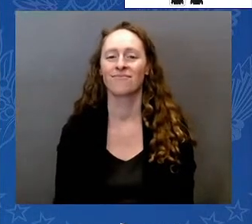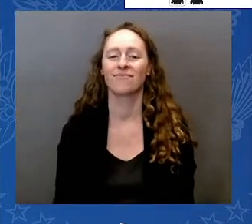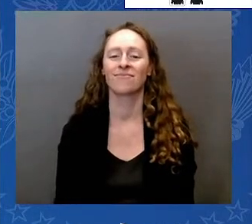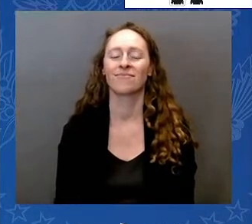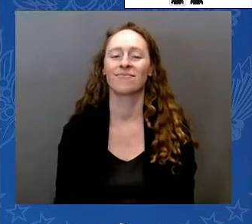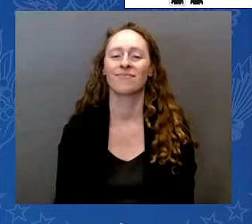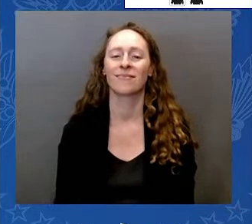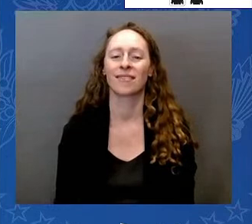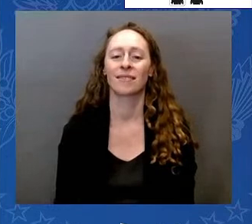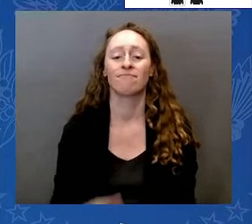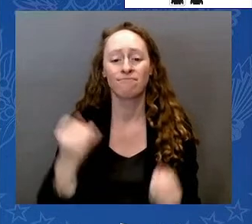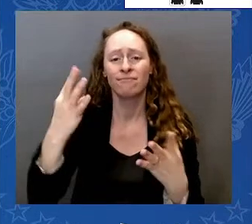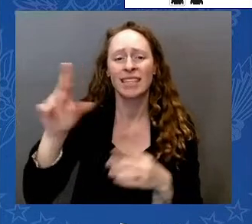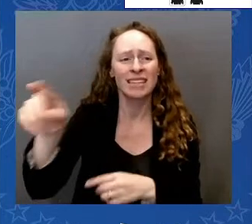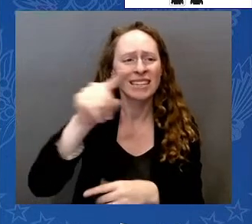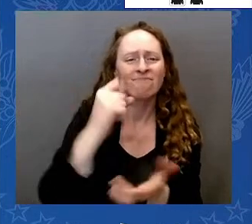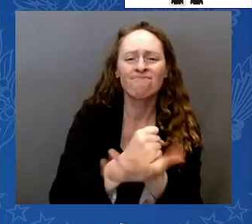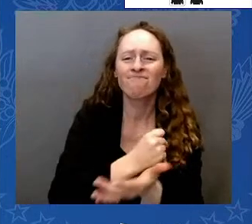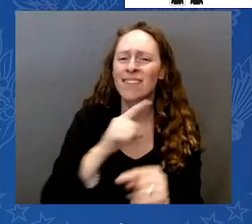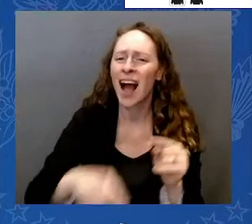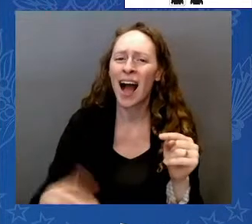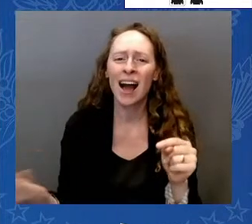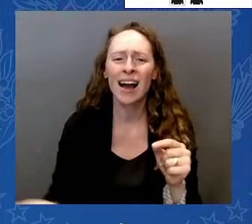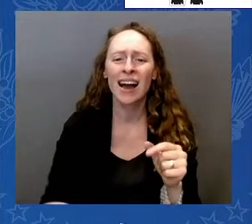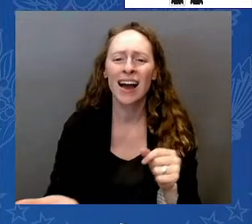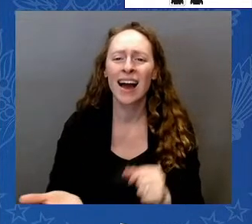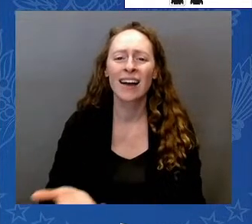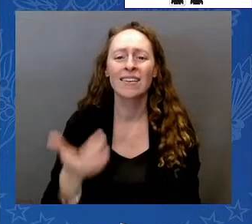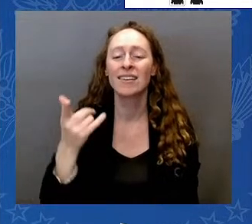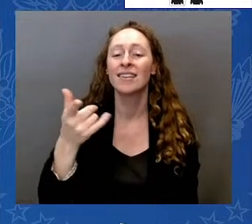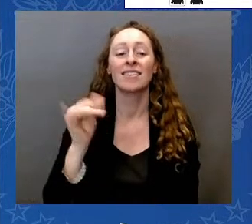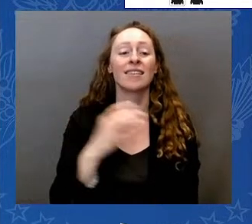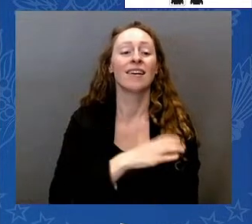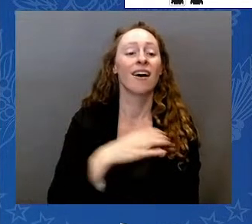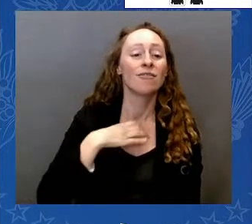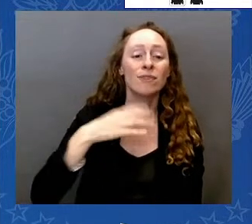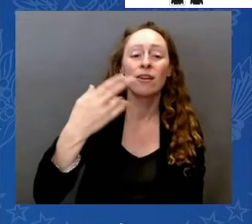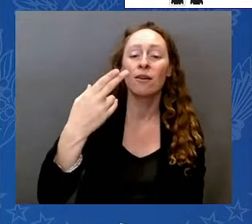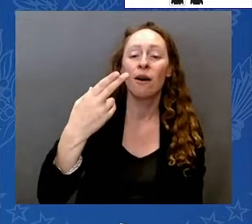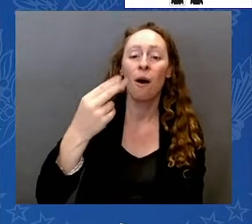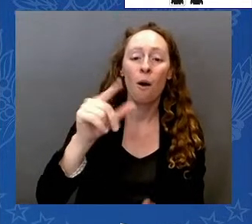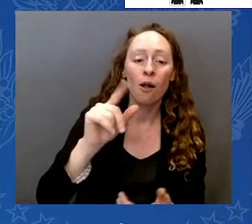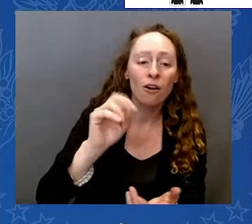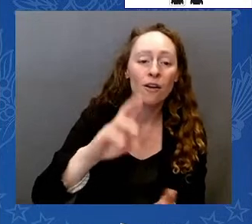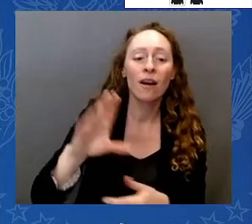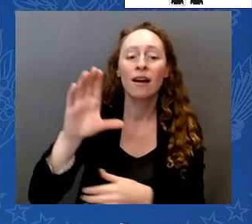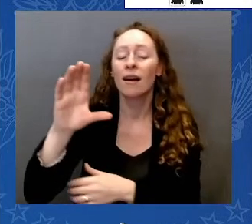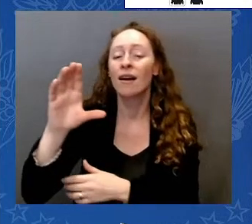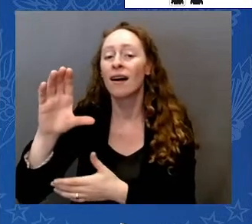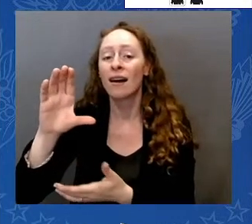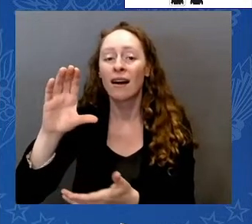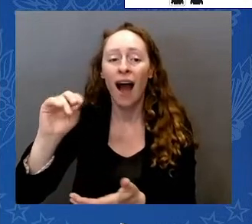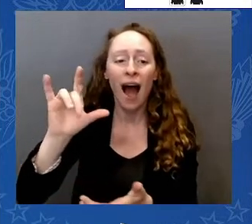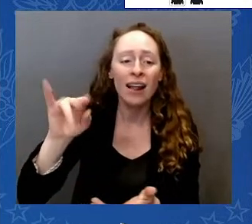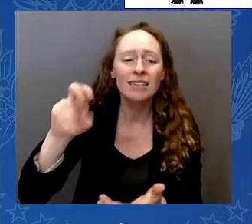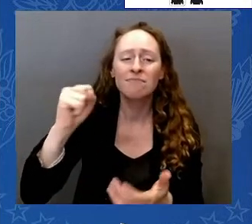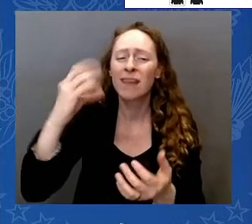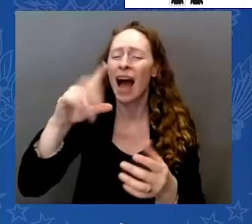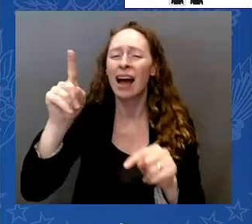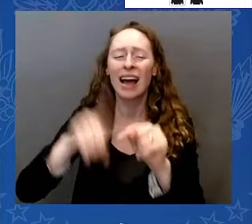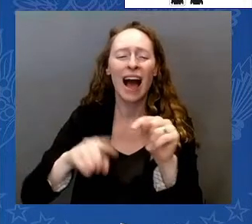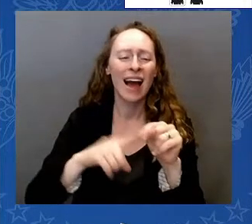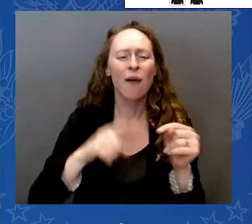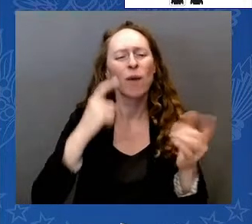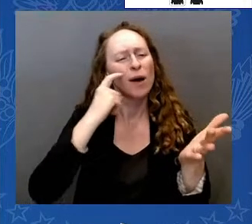who are close and dear friends. And look, I want to thank Donna Edwards of Maryland's State Federation of Labor and